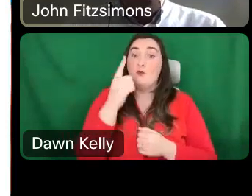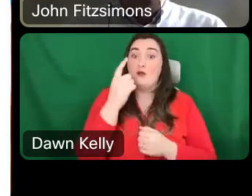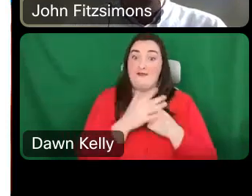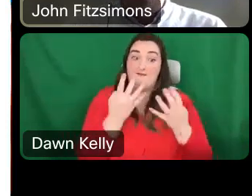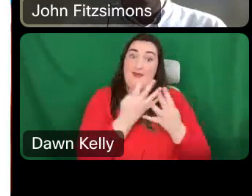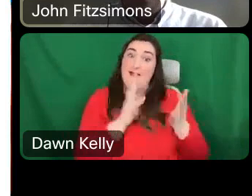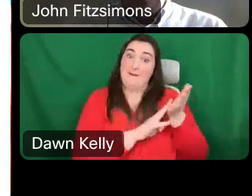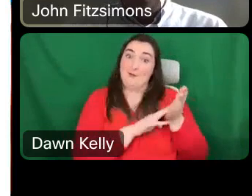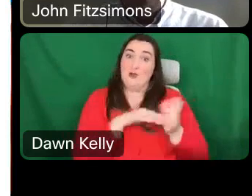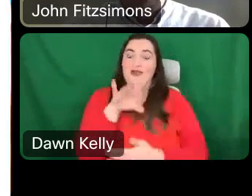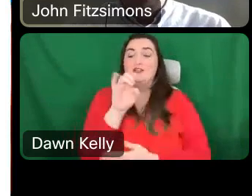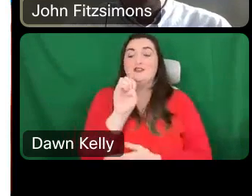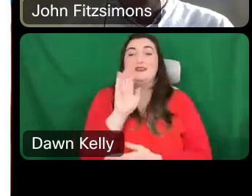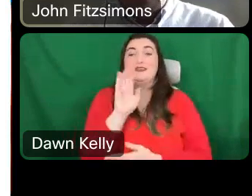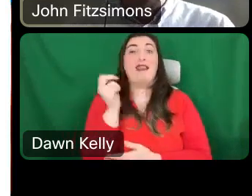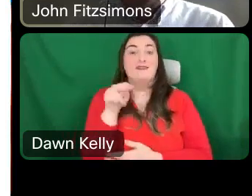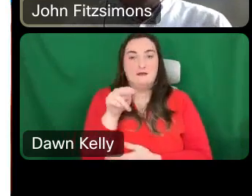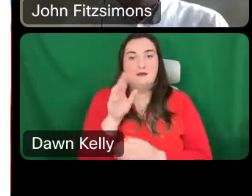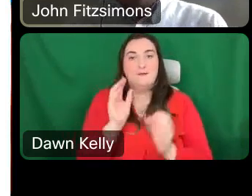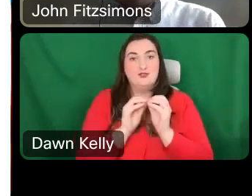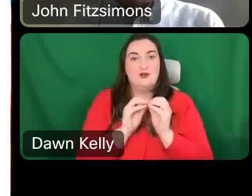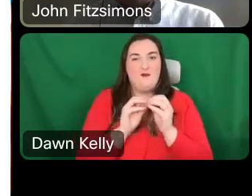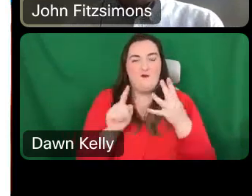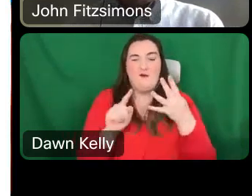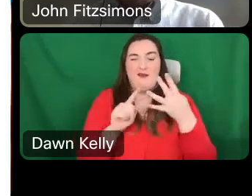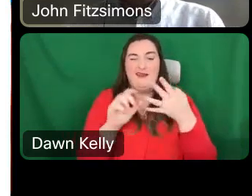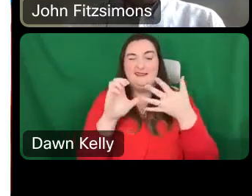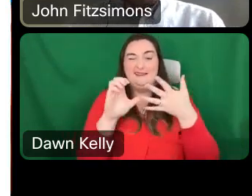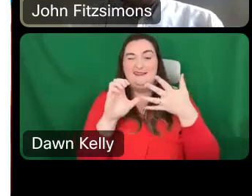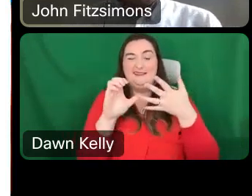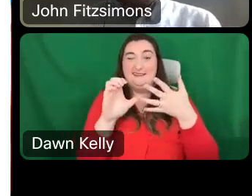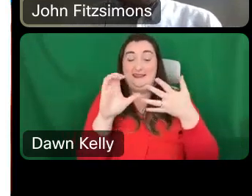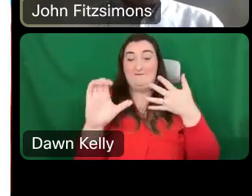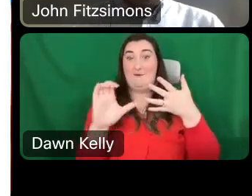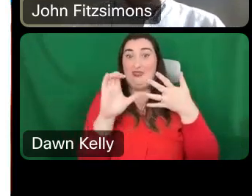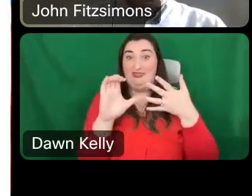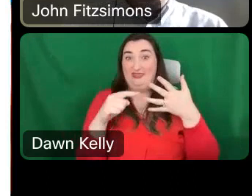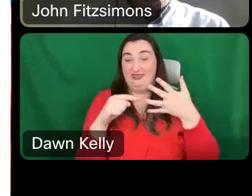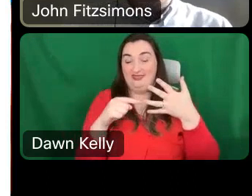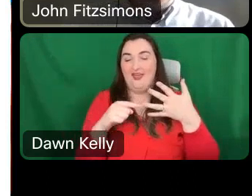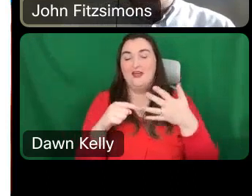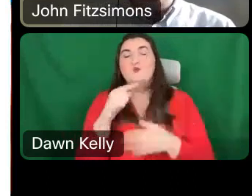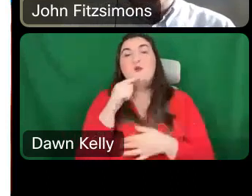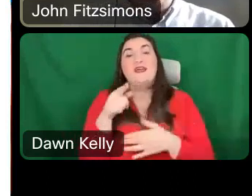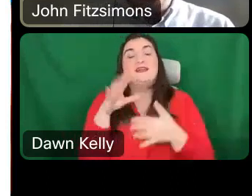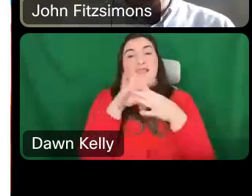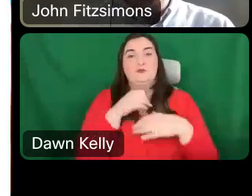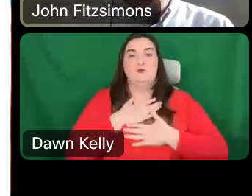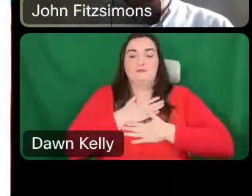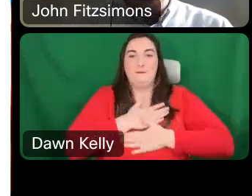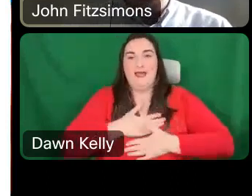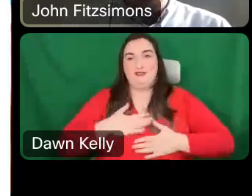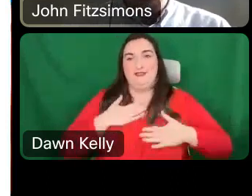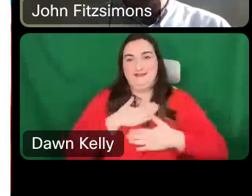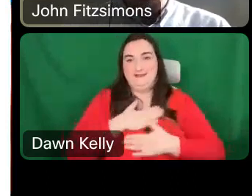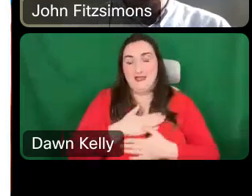Helen Thompson, suggested that there was a 4th C, and I would very much welcome this, and that's around compassion. And I think we need to